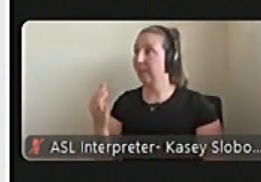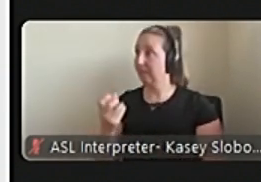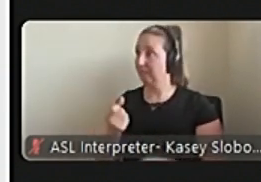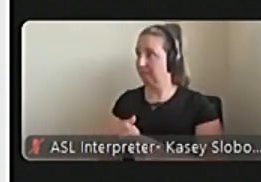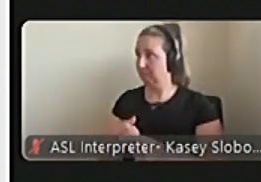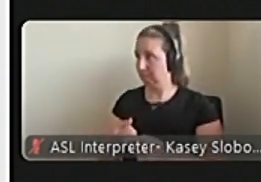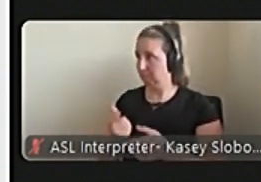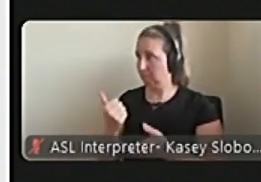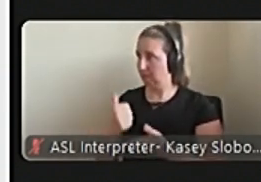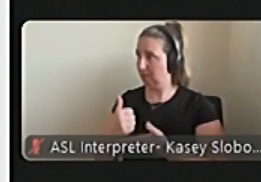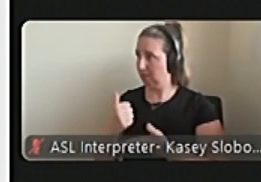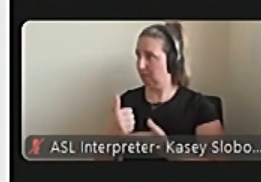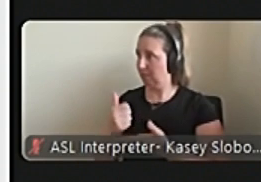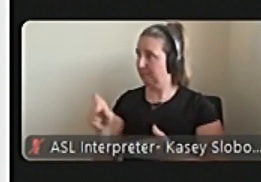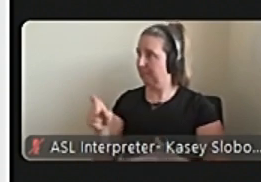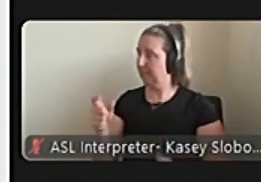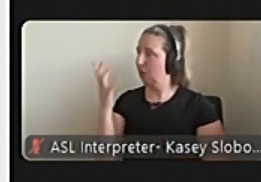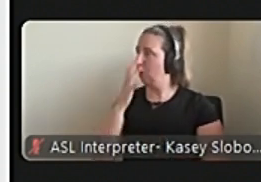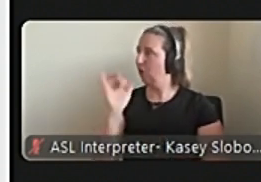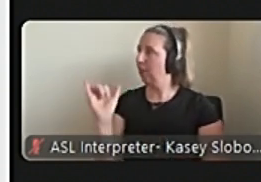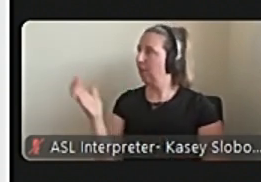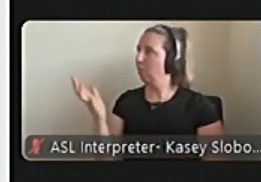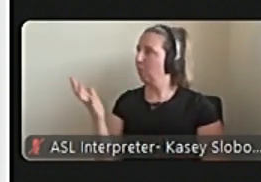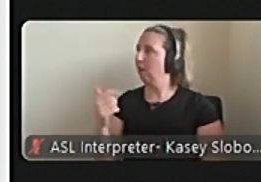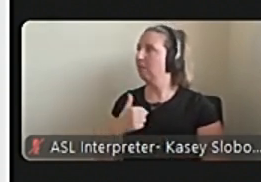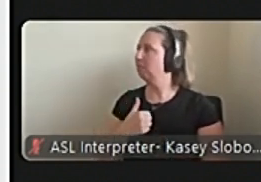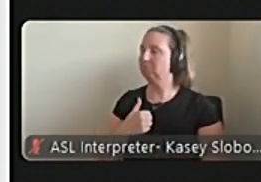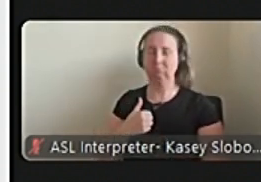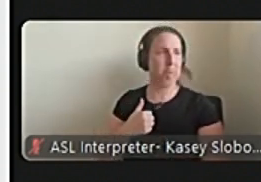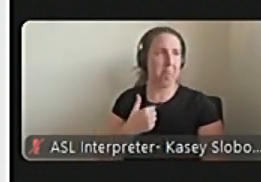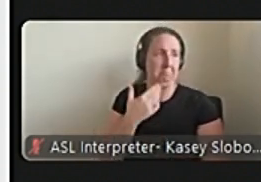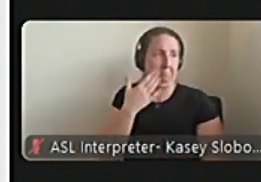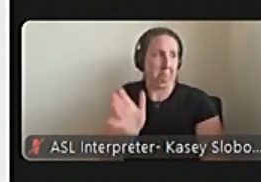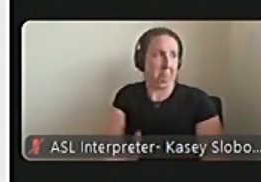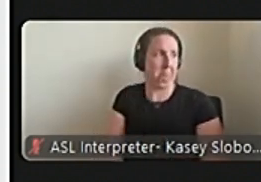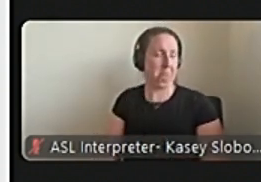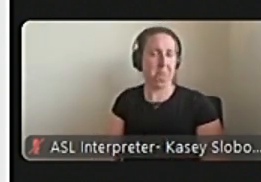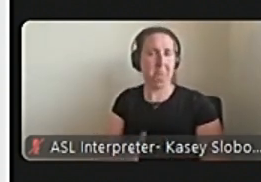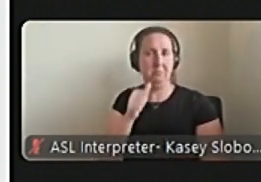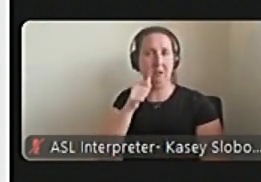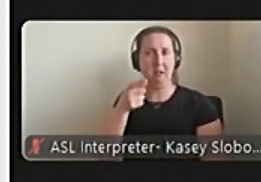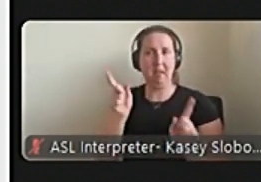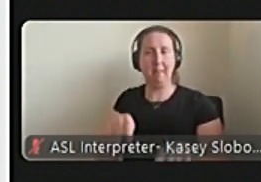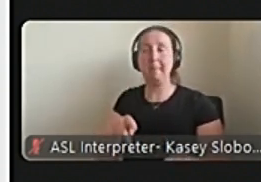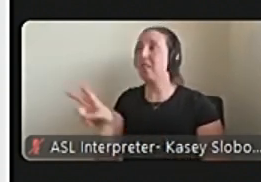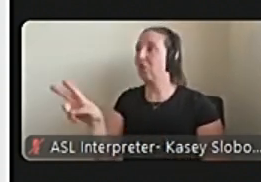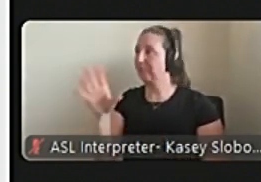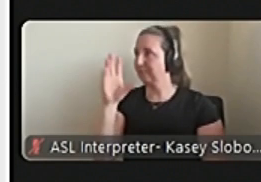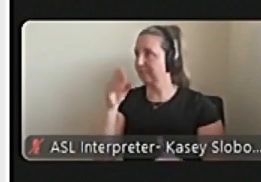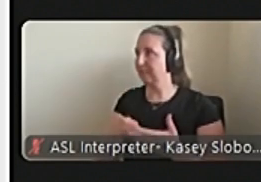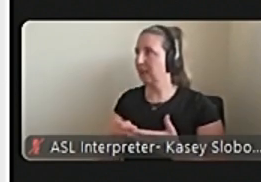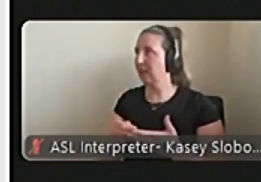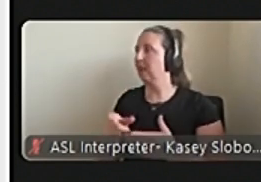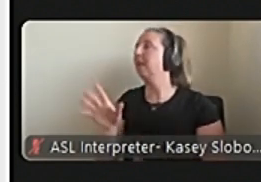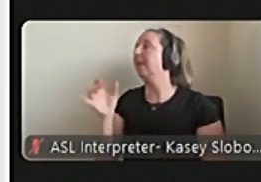like? Well, I don't see myself getting there. Look to the son and said, if she needs help with bathing, dressing, grooming, no,